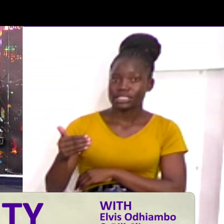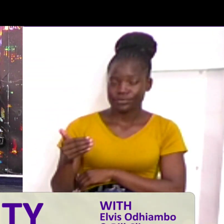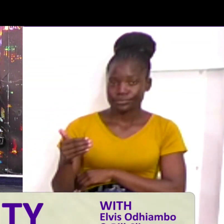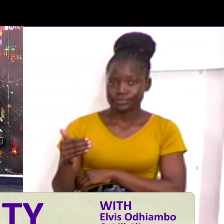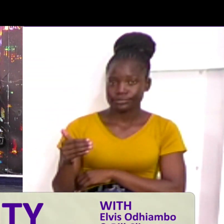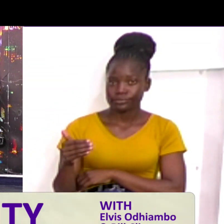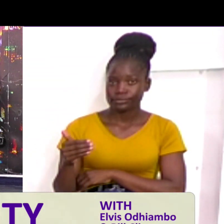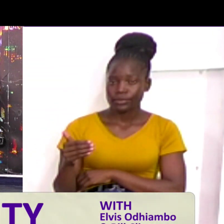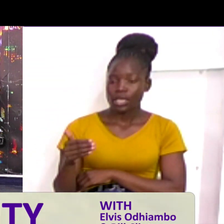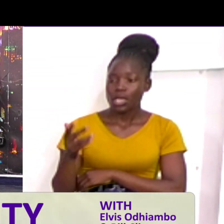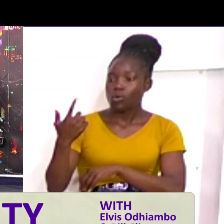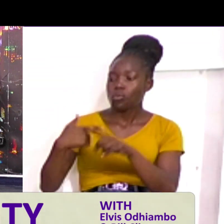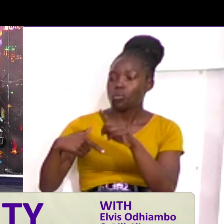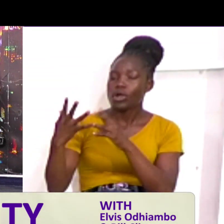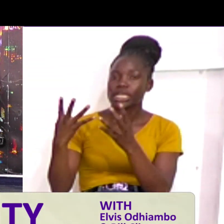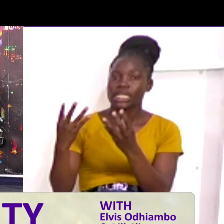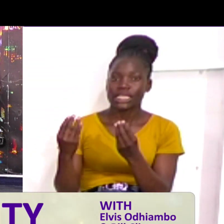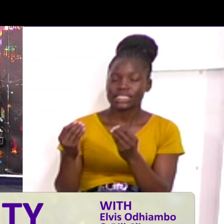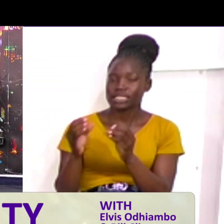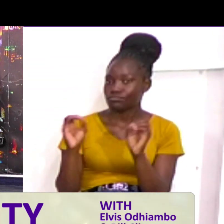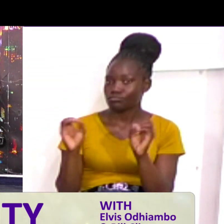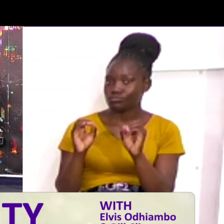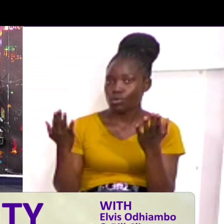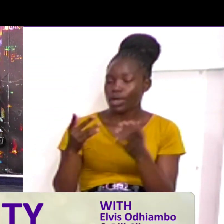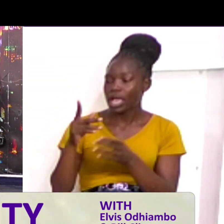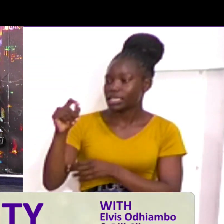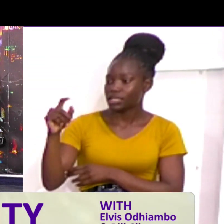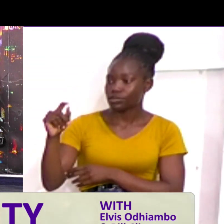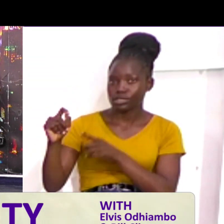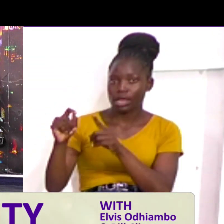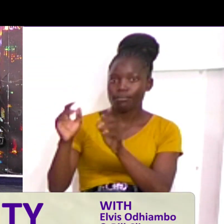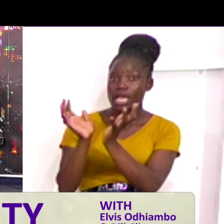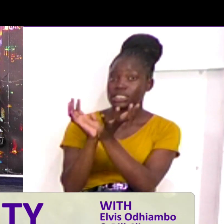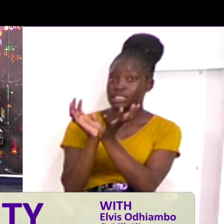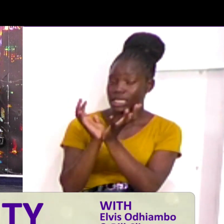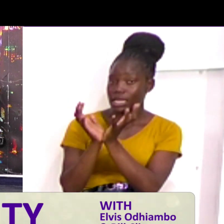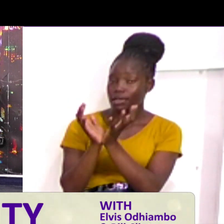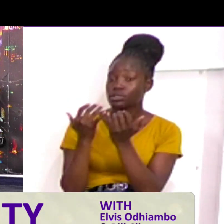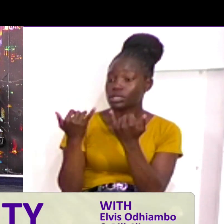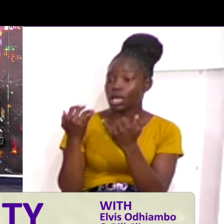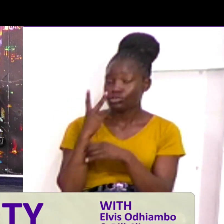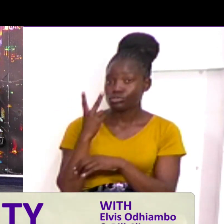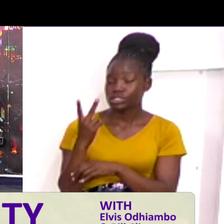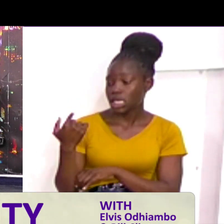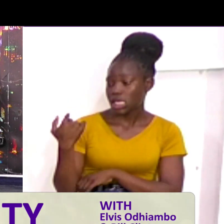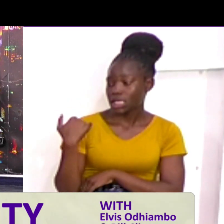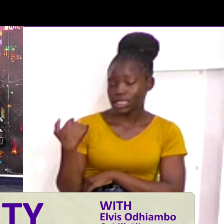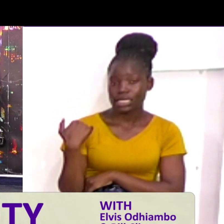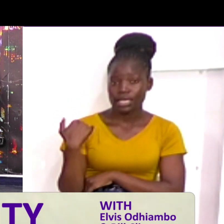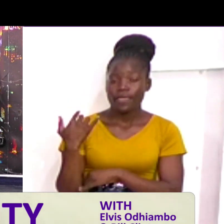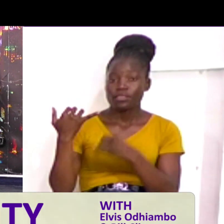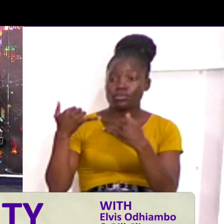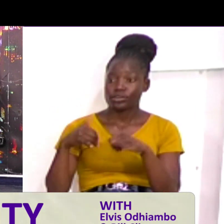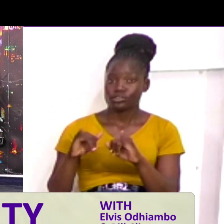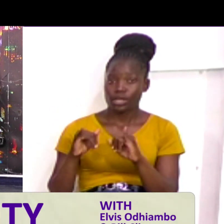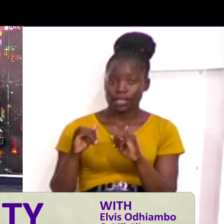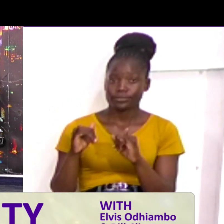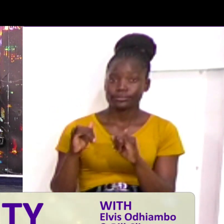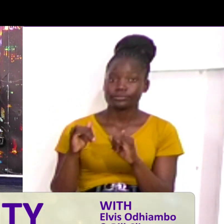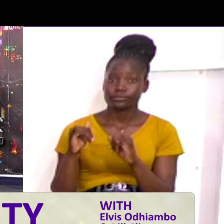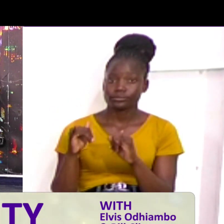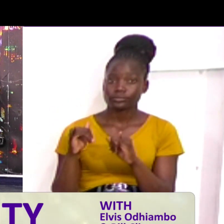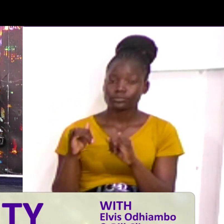not won easily at the Tottenham Stadium. Yes. You see, so yesterday they were trying to at